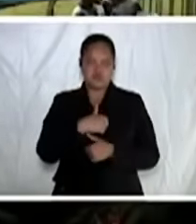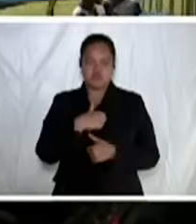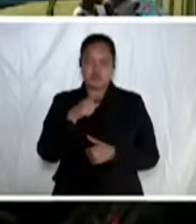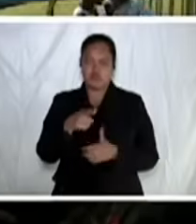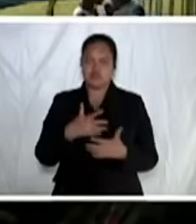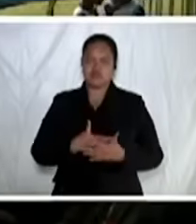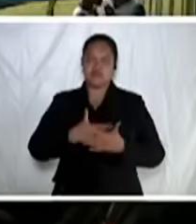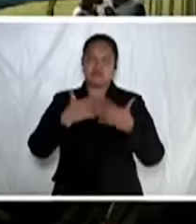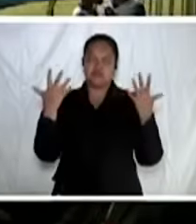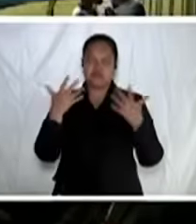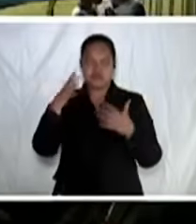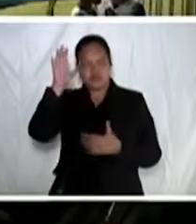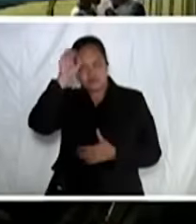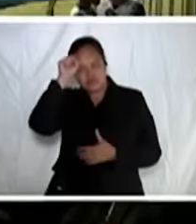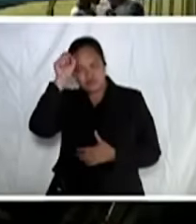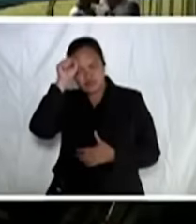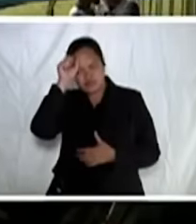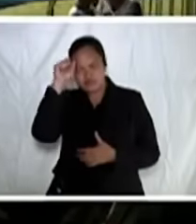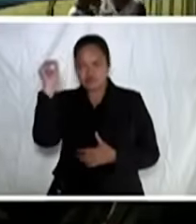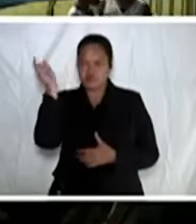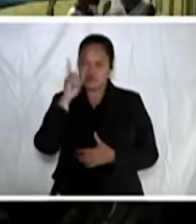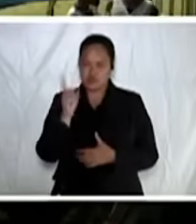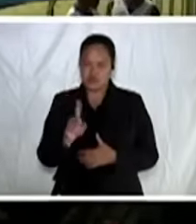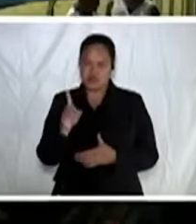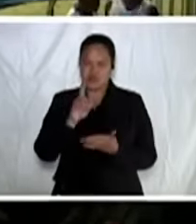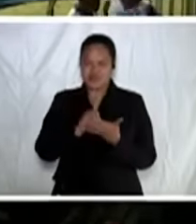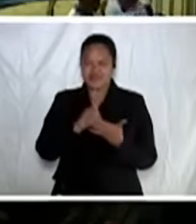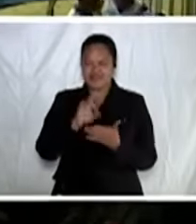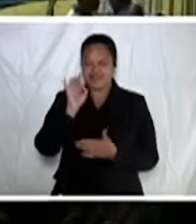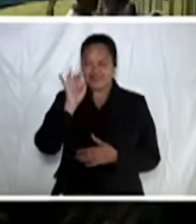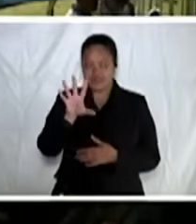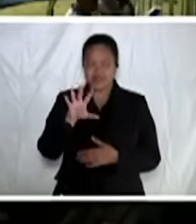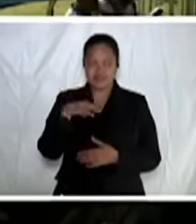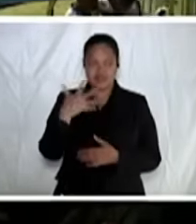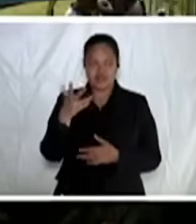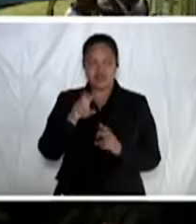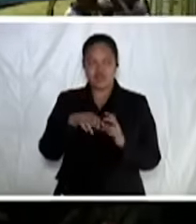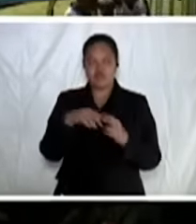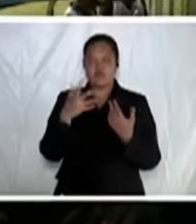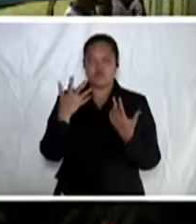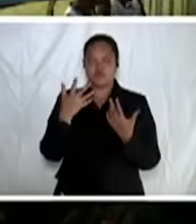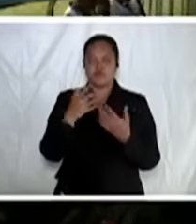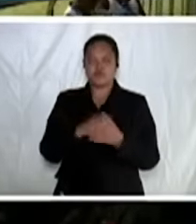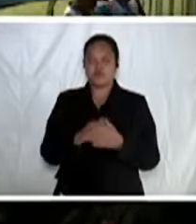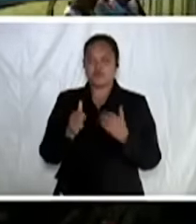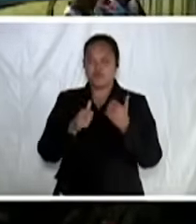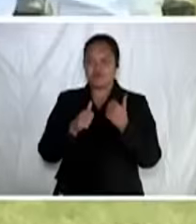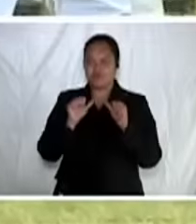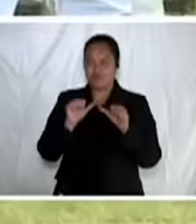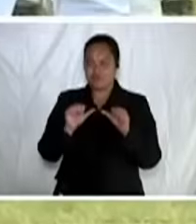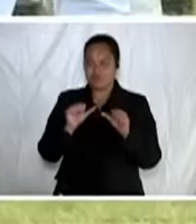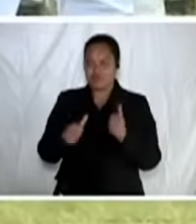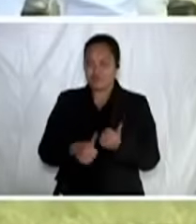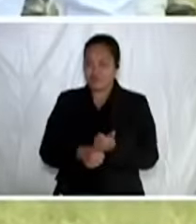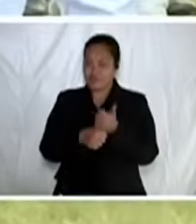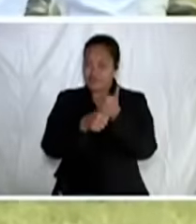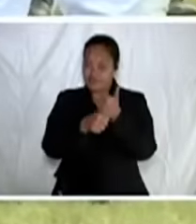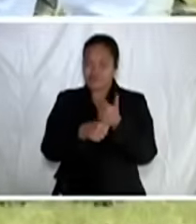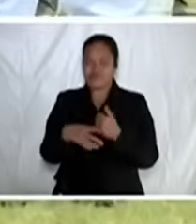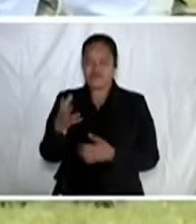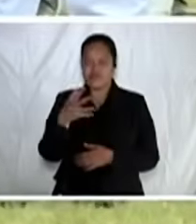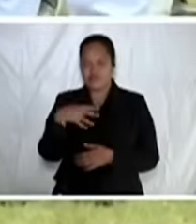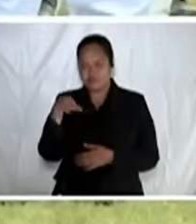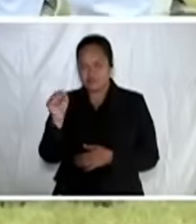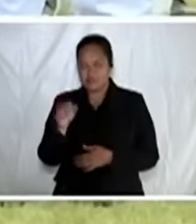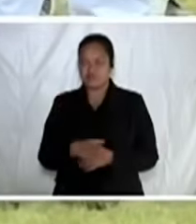vagano numi and the singa ni kua rasa bagavingu yani le bubu ni presidente ni nonda mati ni tu His Lordship Sali